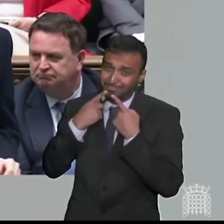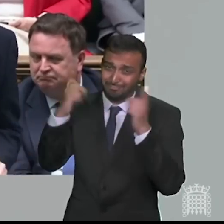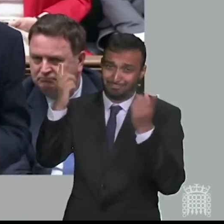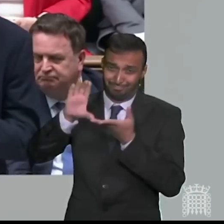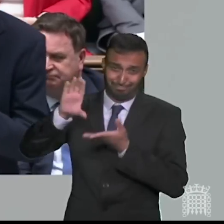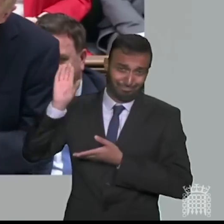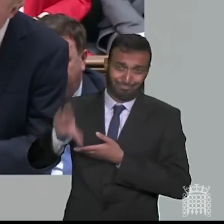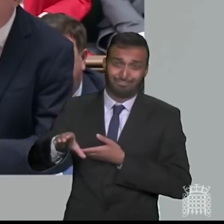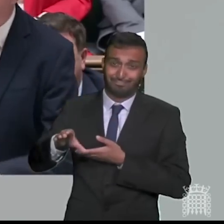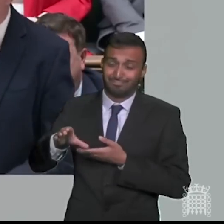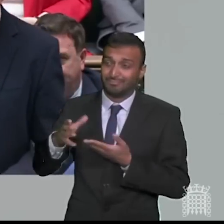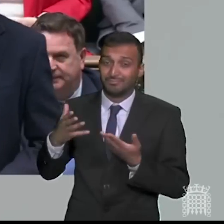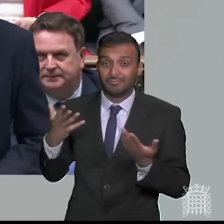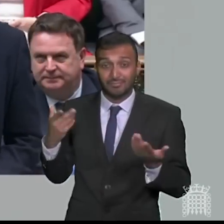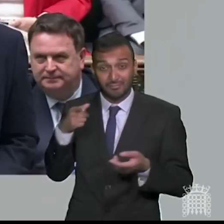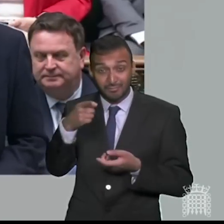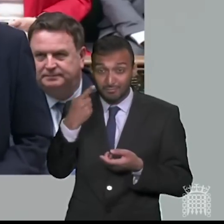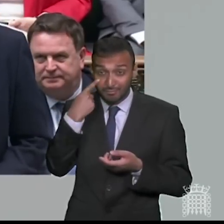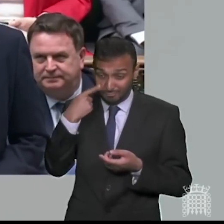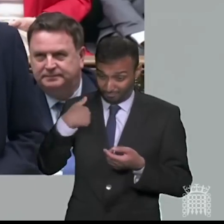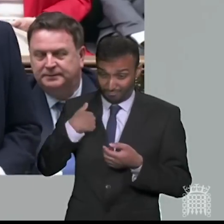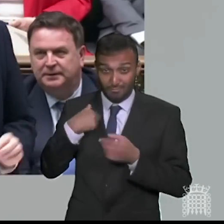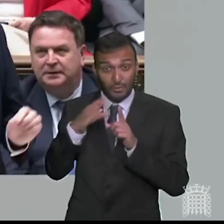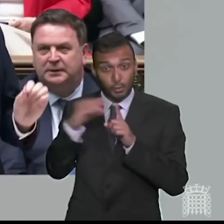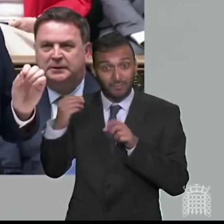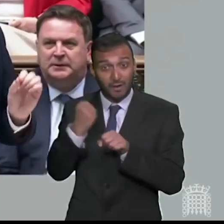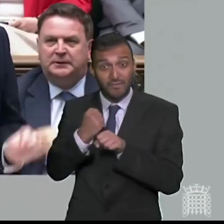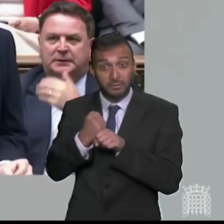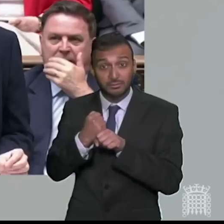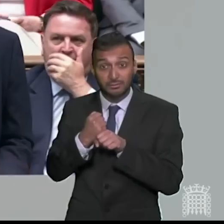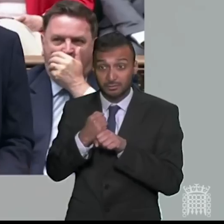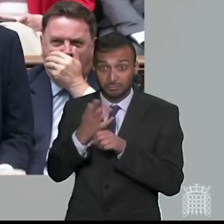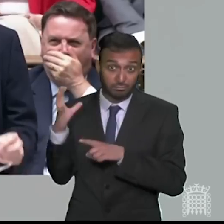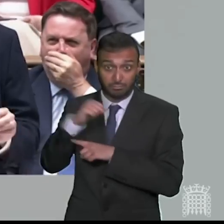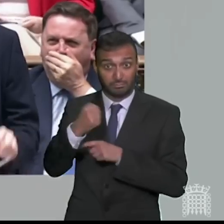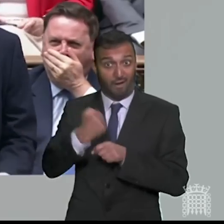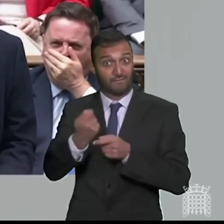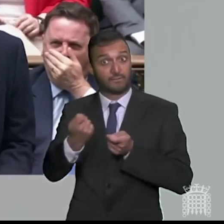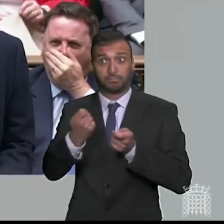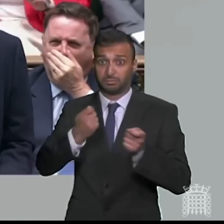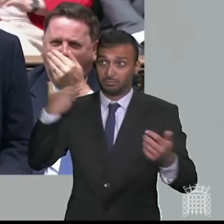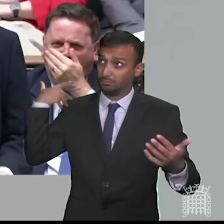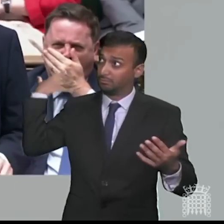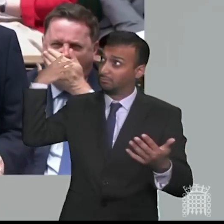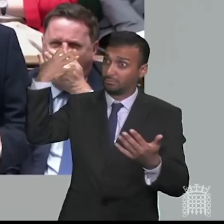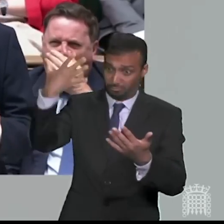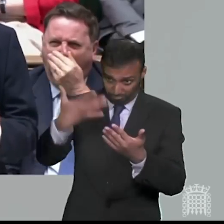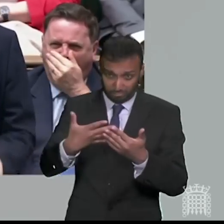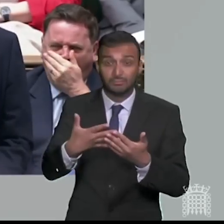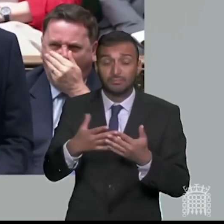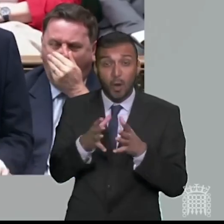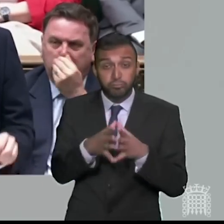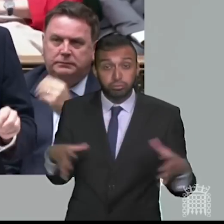at the record since this party came to power, almost 40,000 more doctors and more